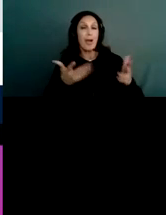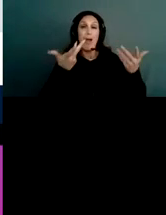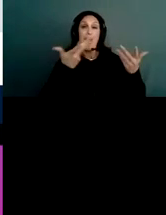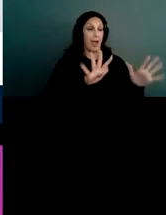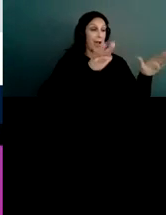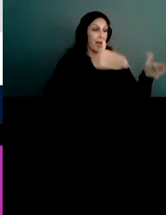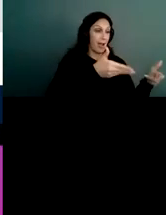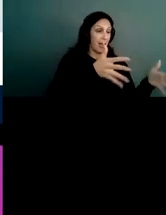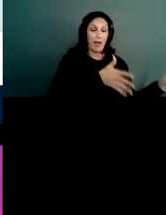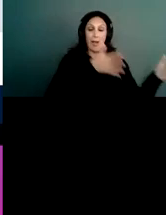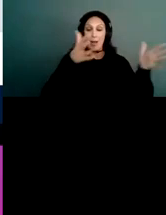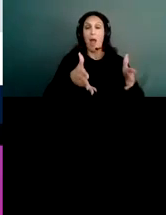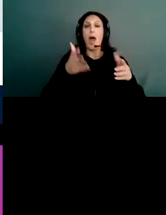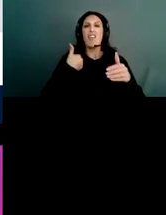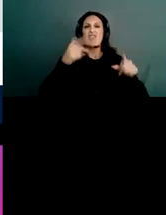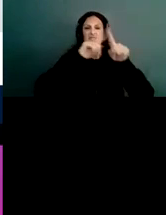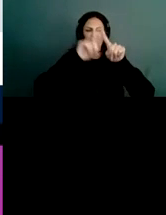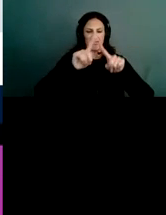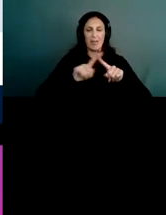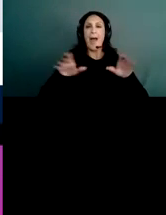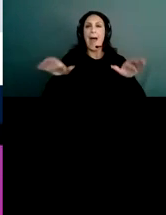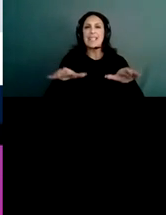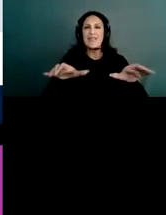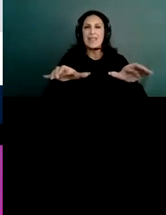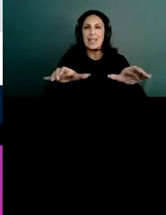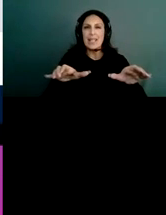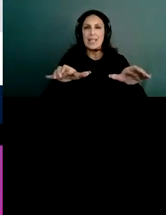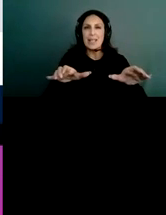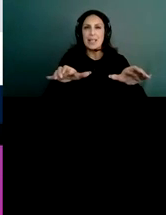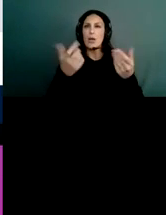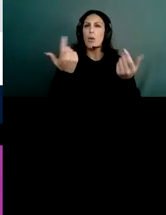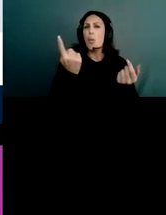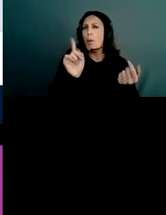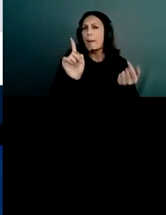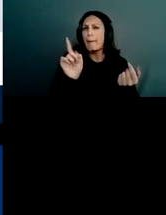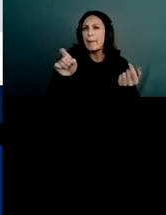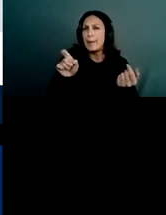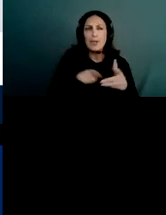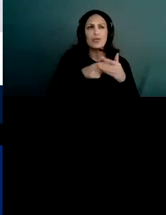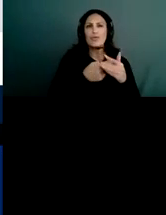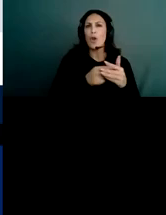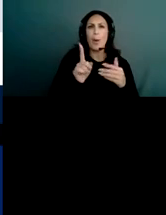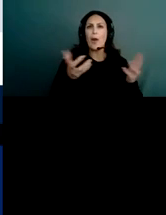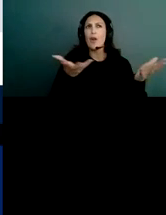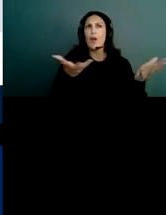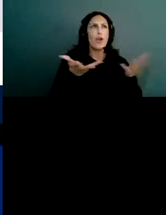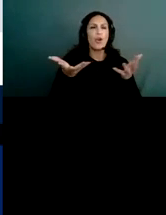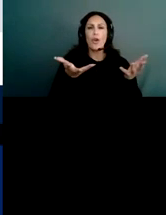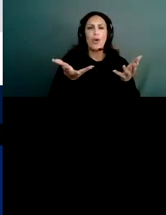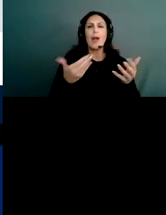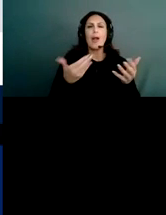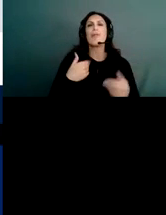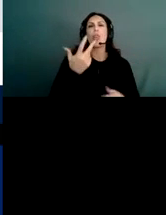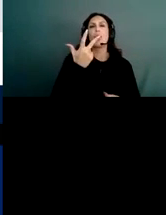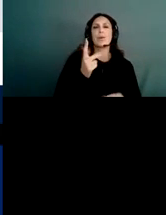a series of activities to determine where they need to start in the program. PowerUp is organized into 3